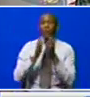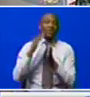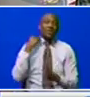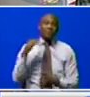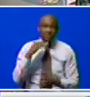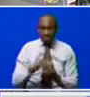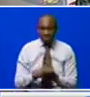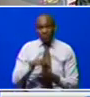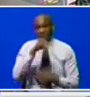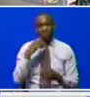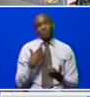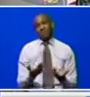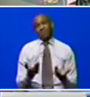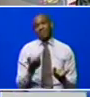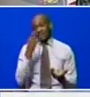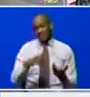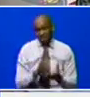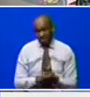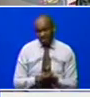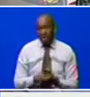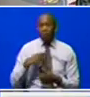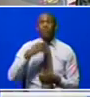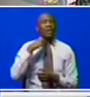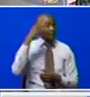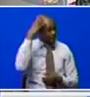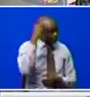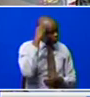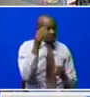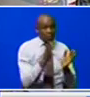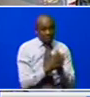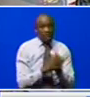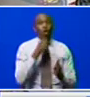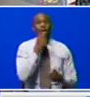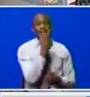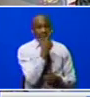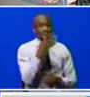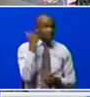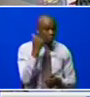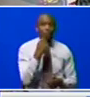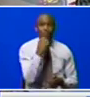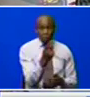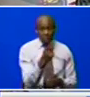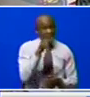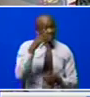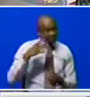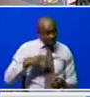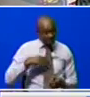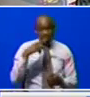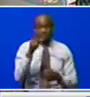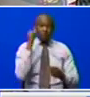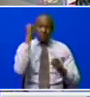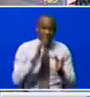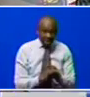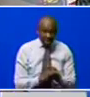that's he the problem. No, look, but last time he tried to get Abdou Badida and Ole Kiap into government. Yes. And we told them, oh no, those people are politicians.